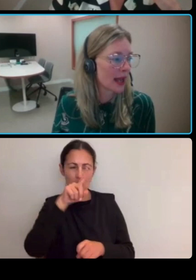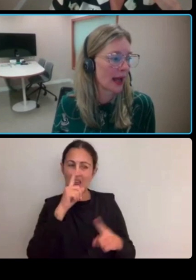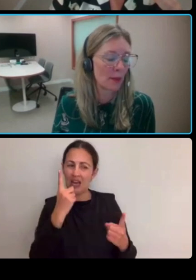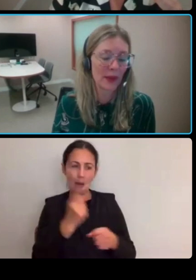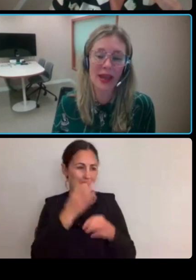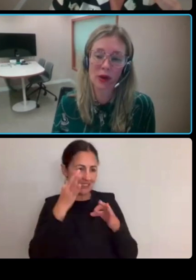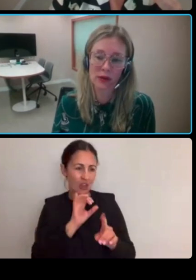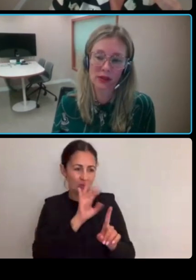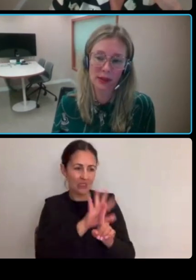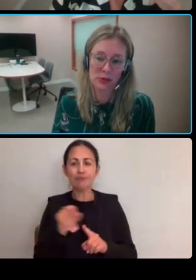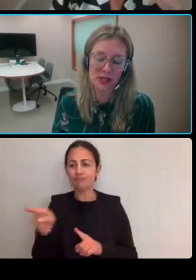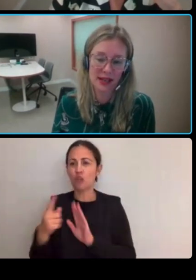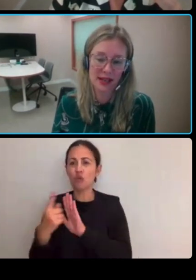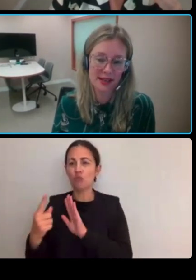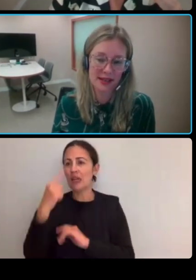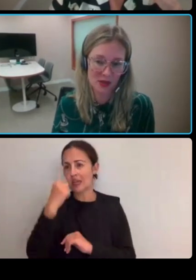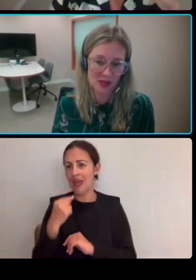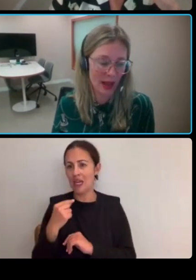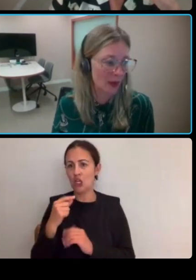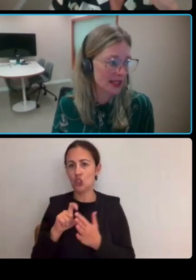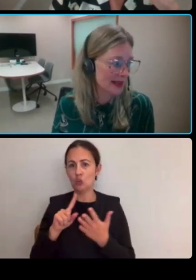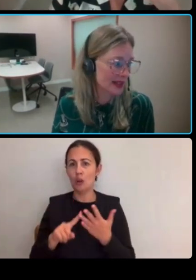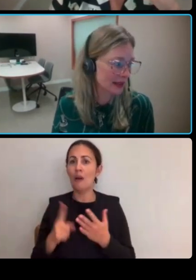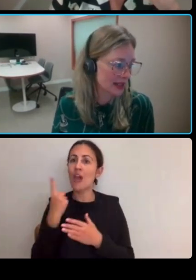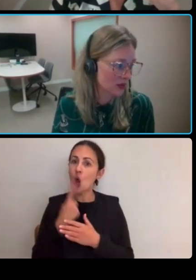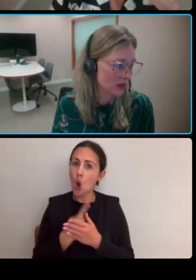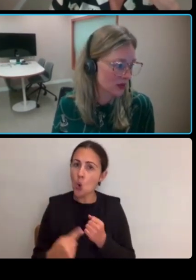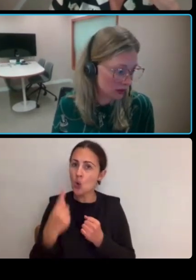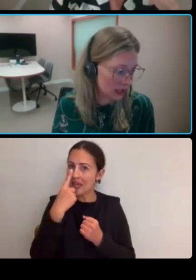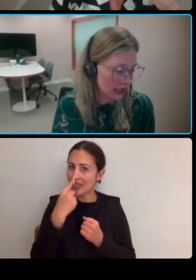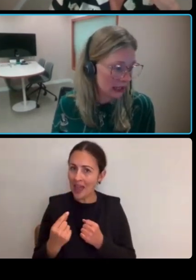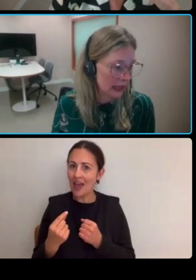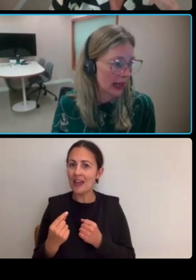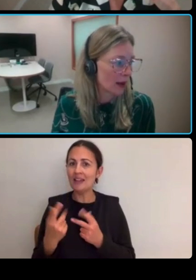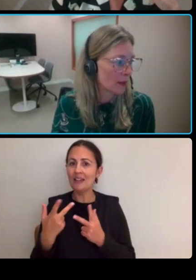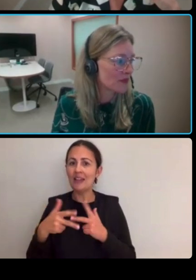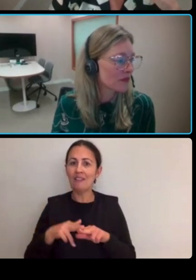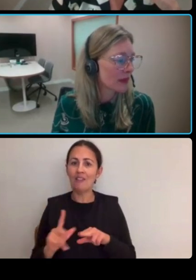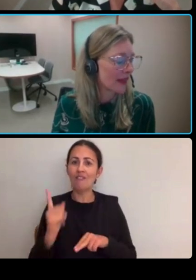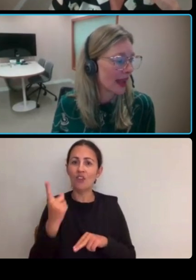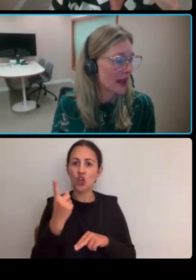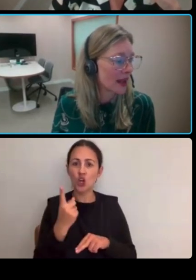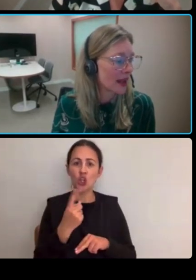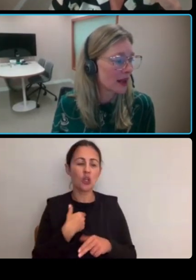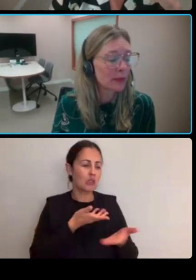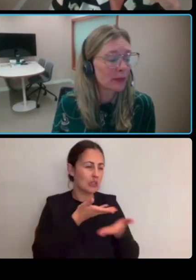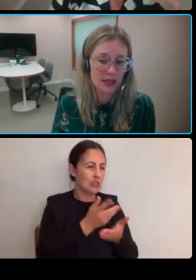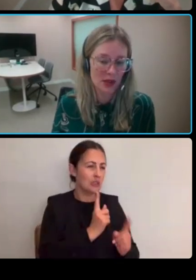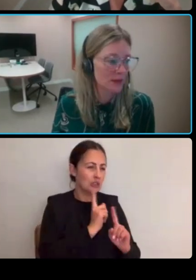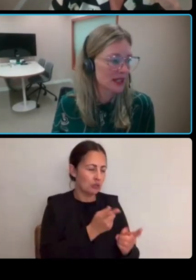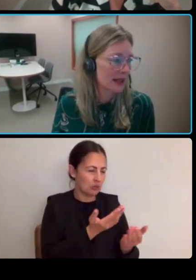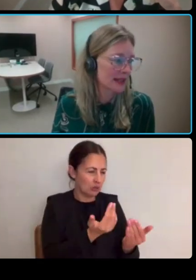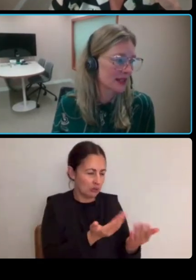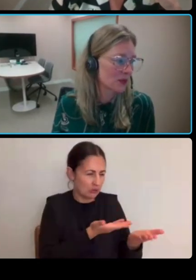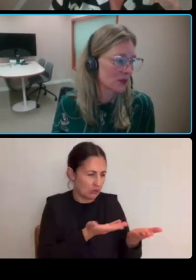themselves, but they would only be able to exercise those powers as a last resort. And they can be appointed